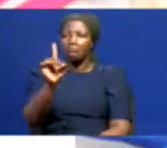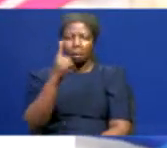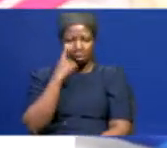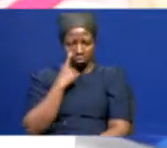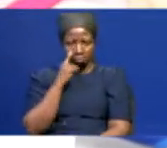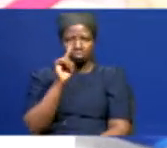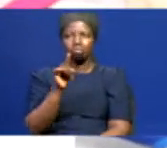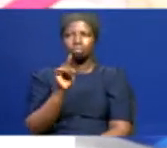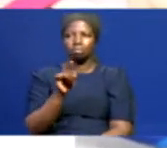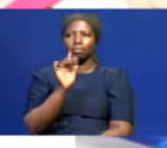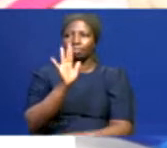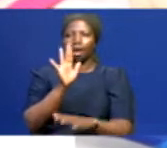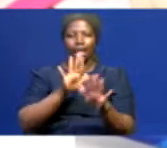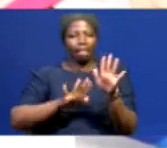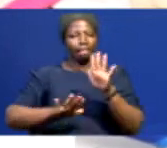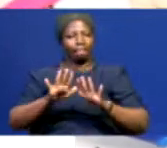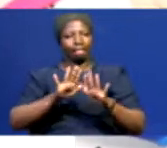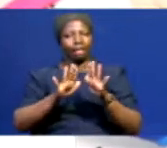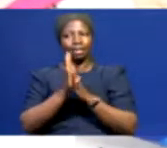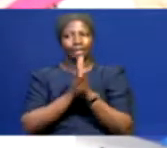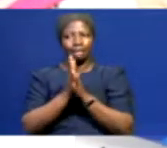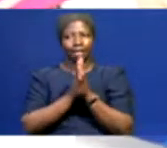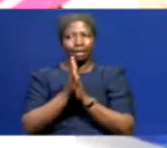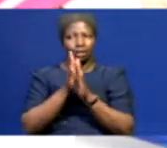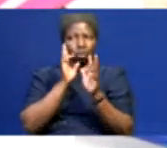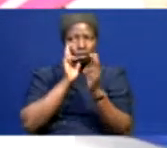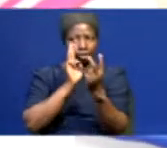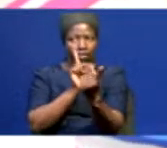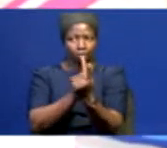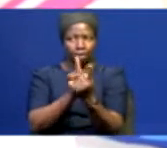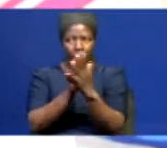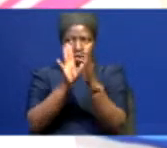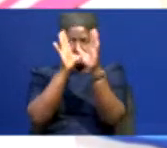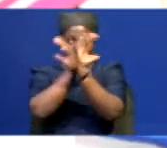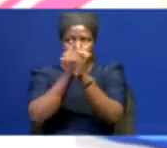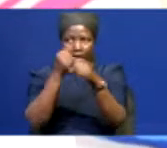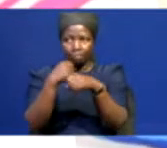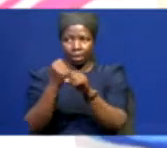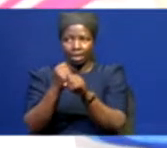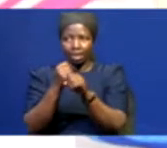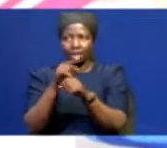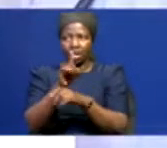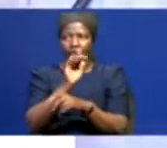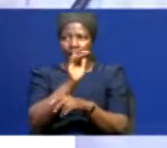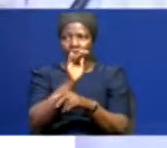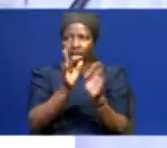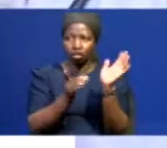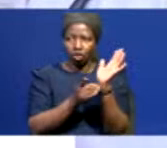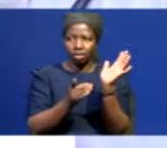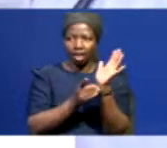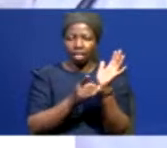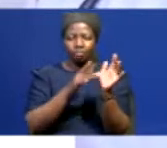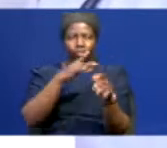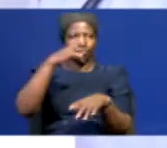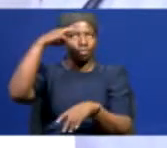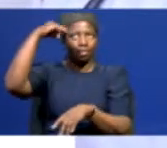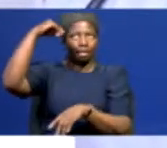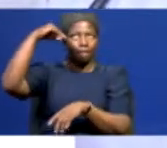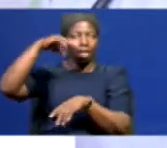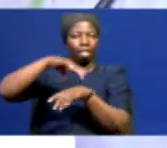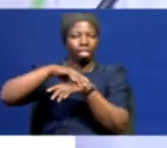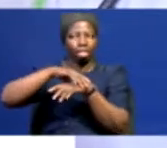anticipation to meet the president prompted her to request her doctor to remove her from the drip to go for a short call. Nikaambia daktari anitoe